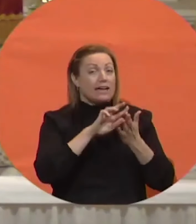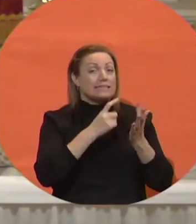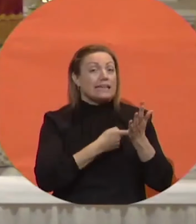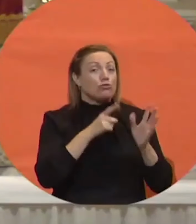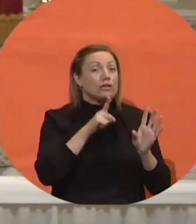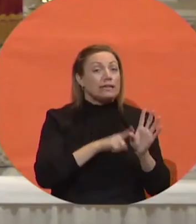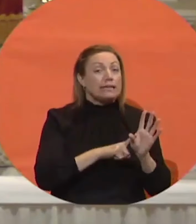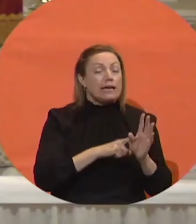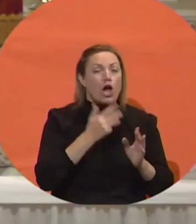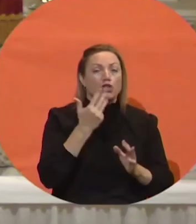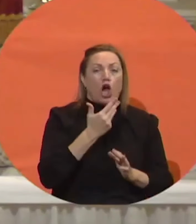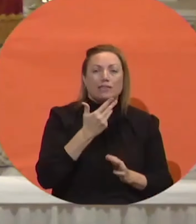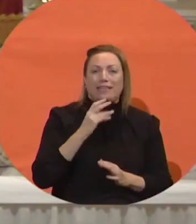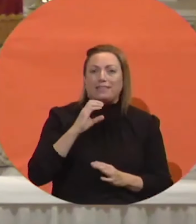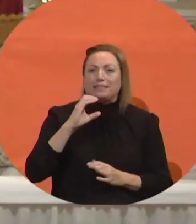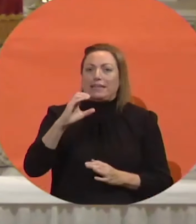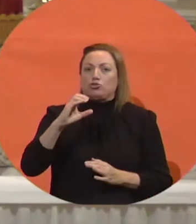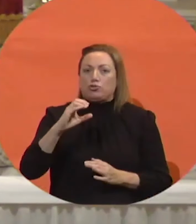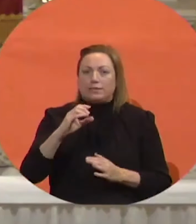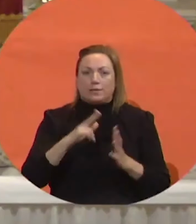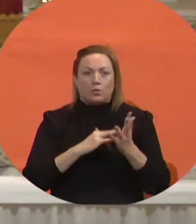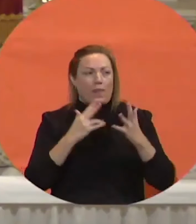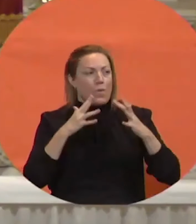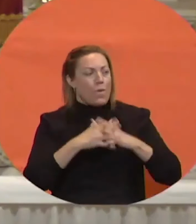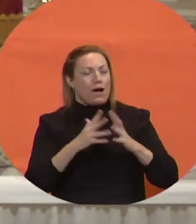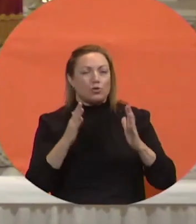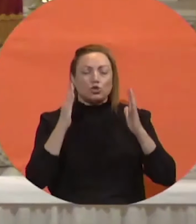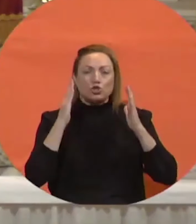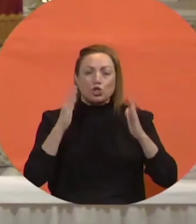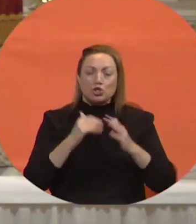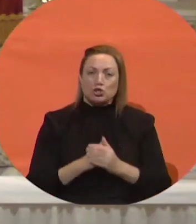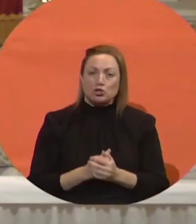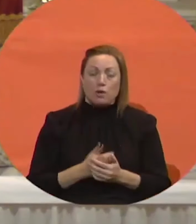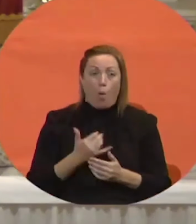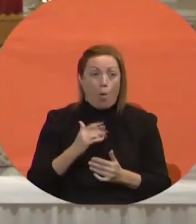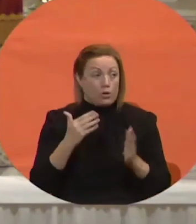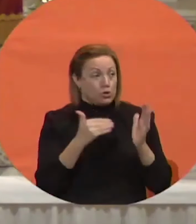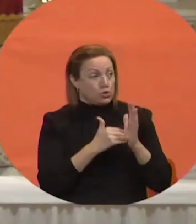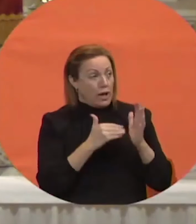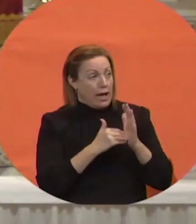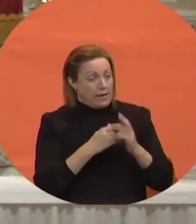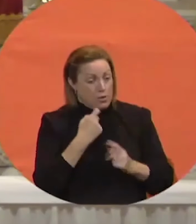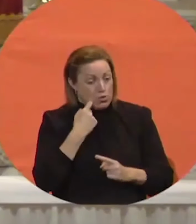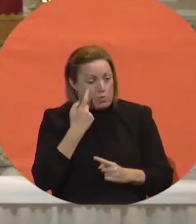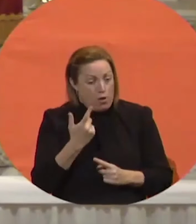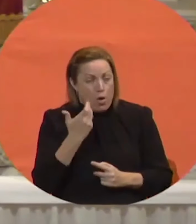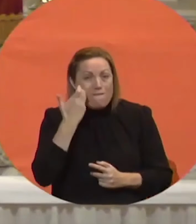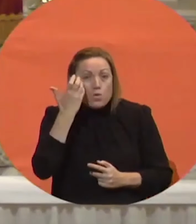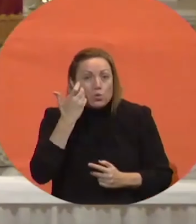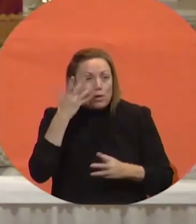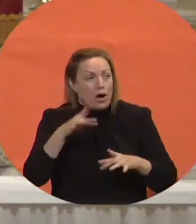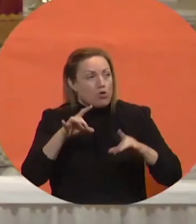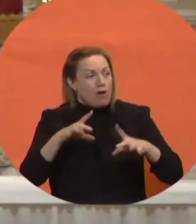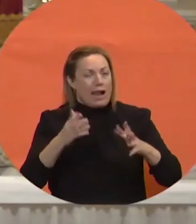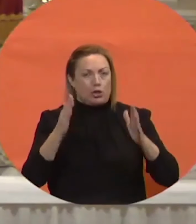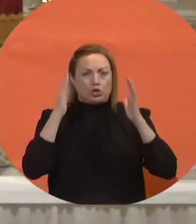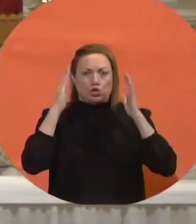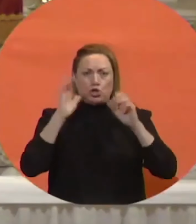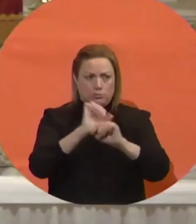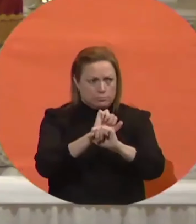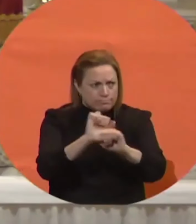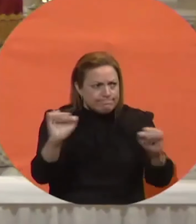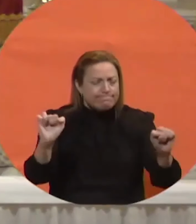colonial church, or today's and tomorrow's Australian church, your church.